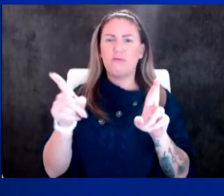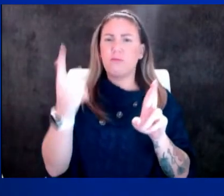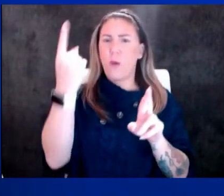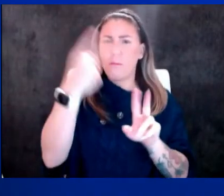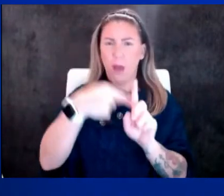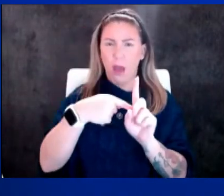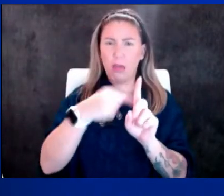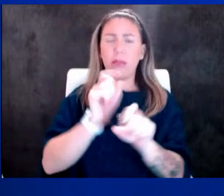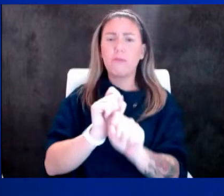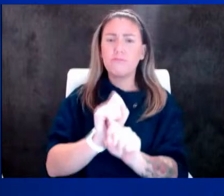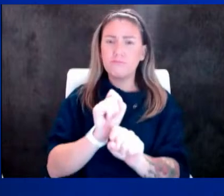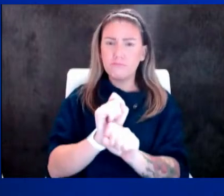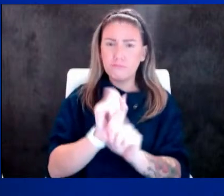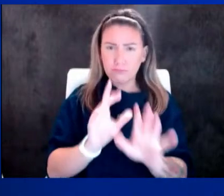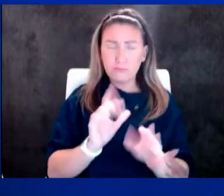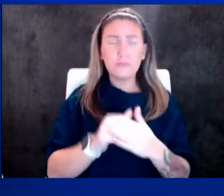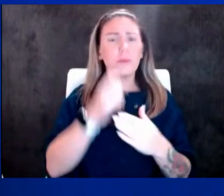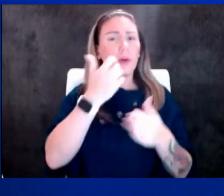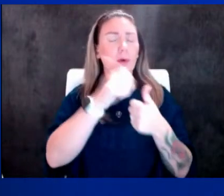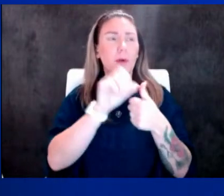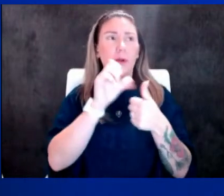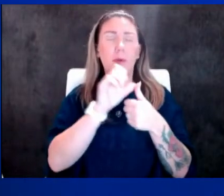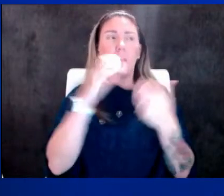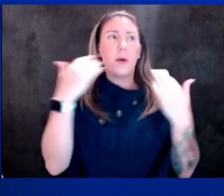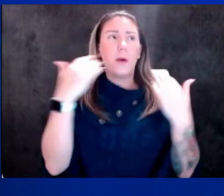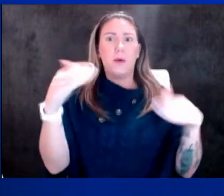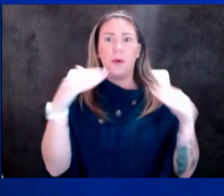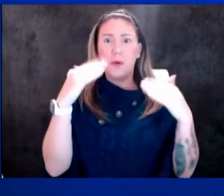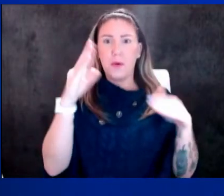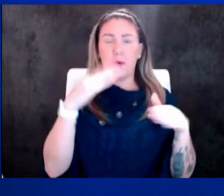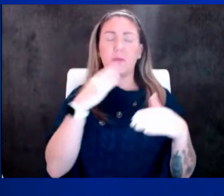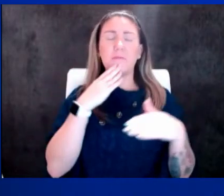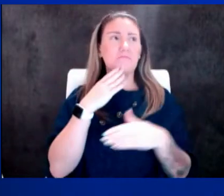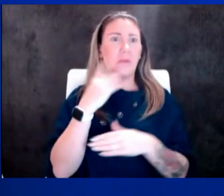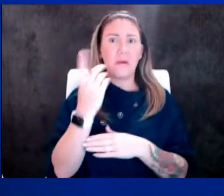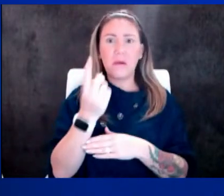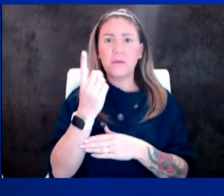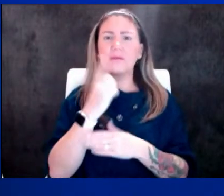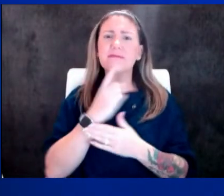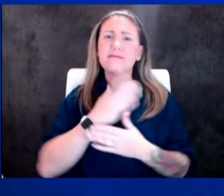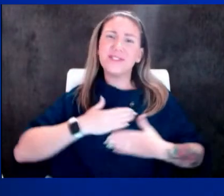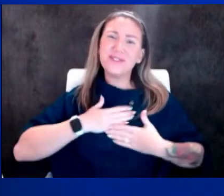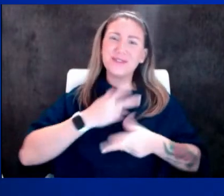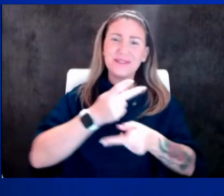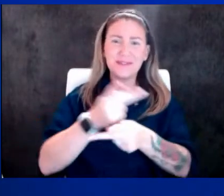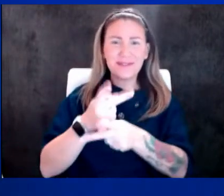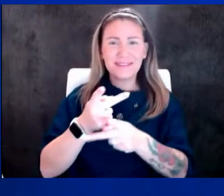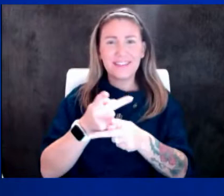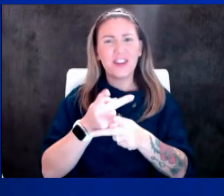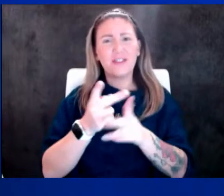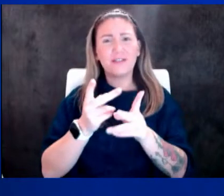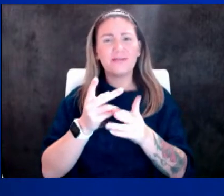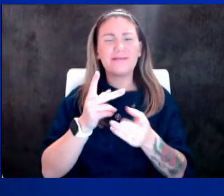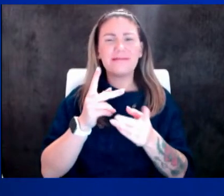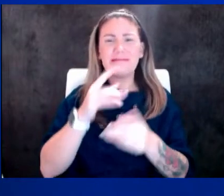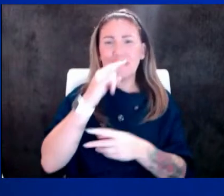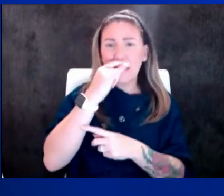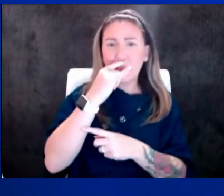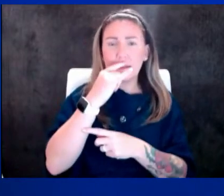remember that like there is no tomorrow. So I really enjoyed it, love taking care of kids. And then a lawnmower accident